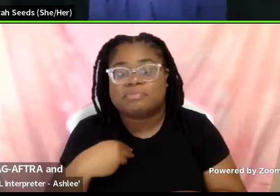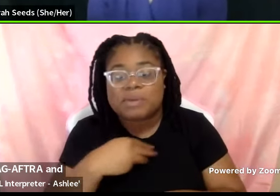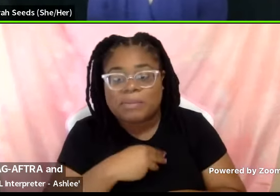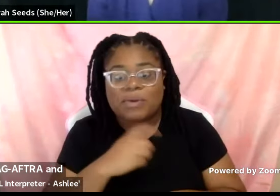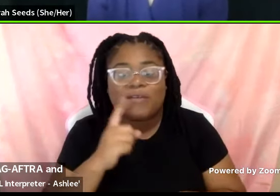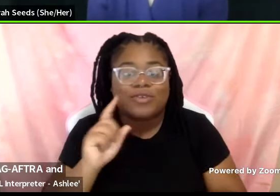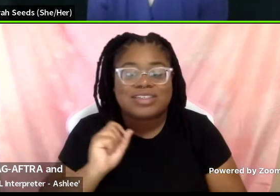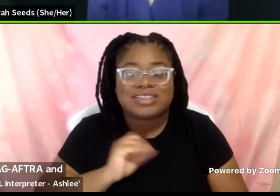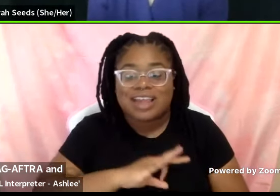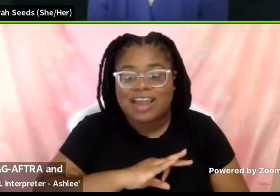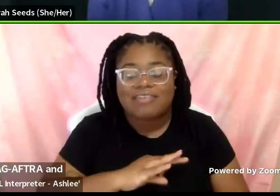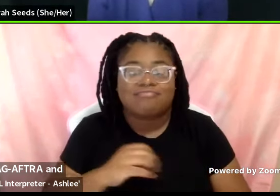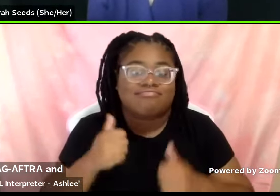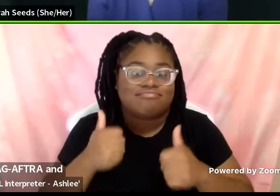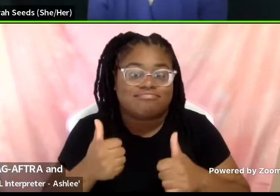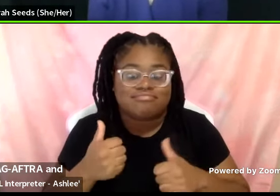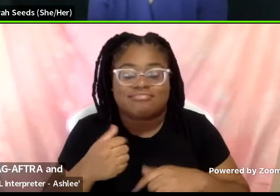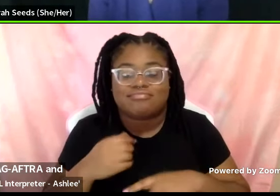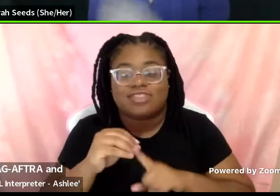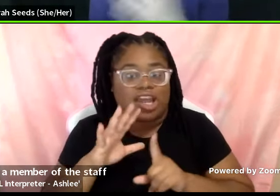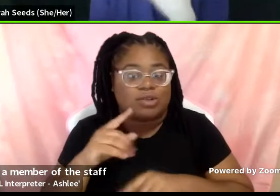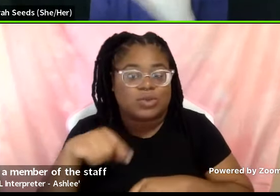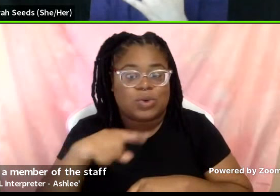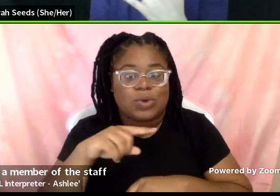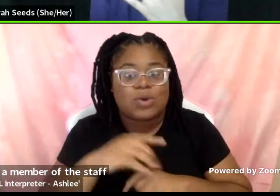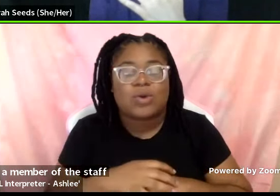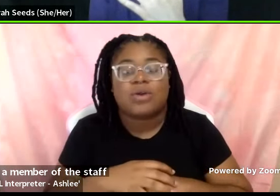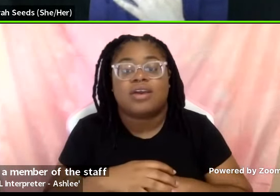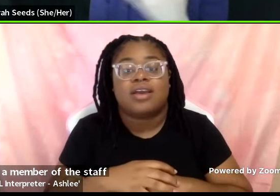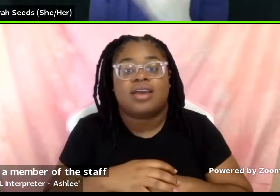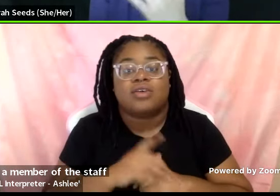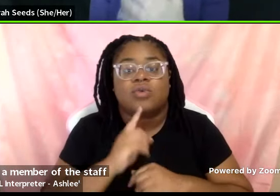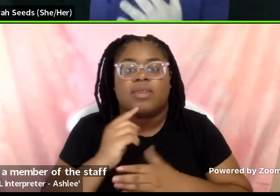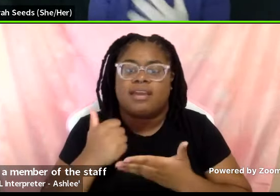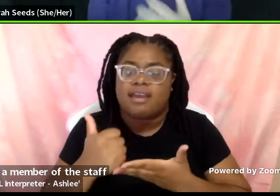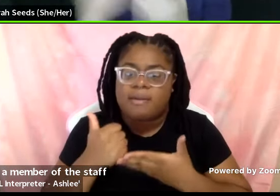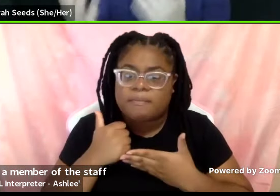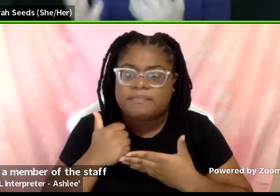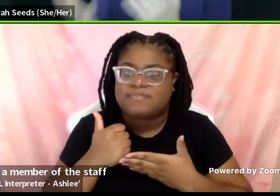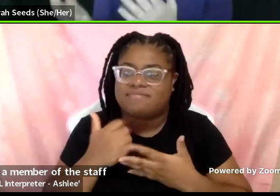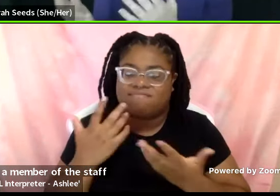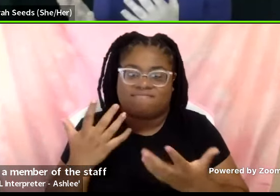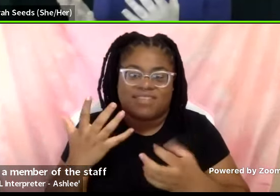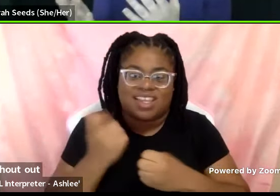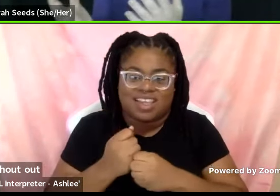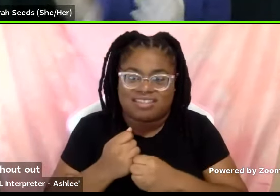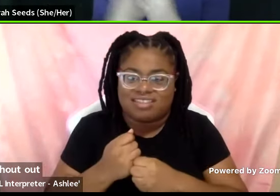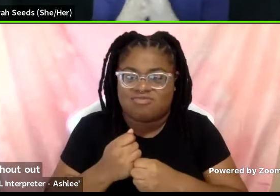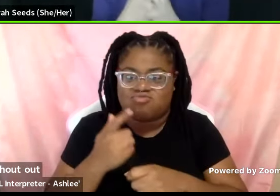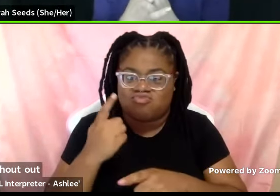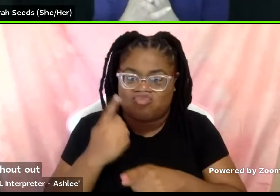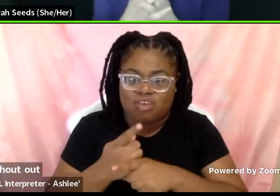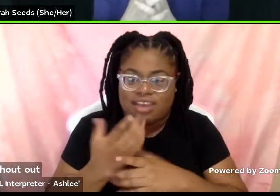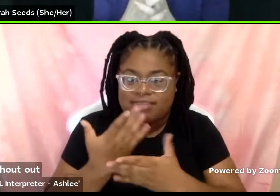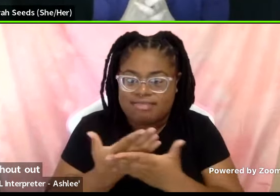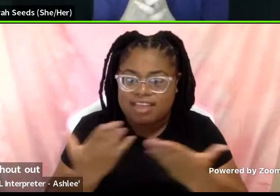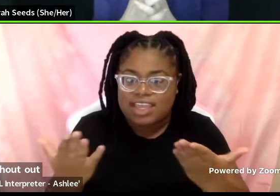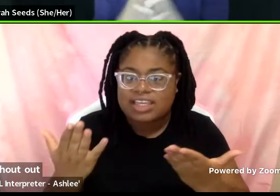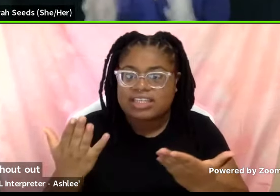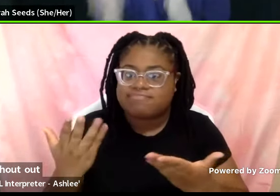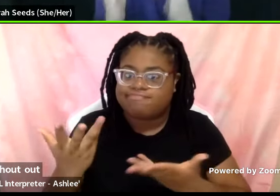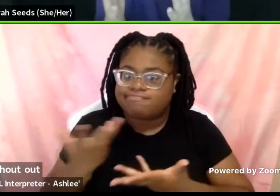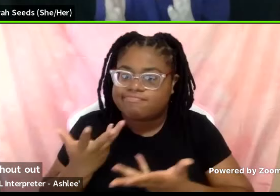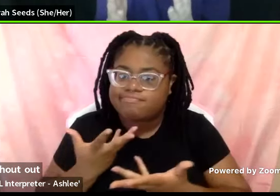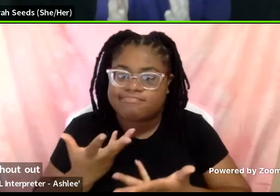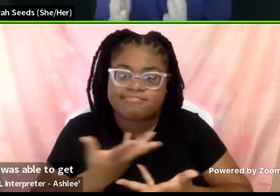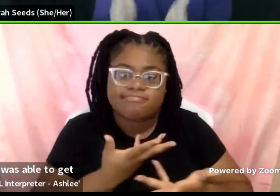out to Rebecca, because I feel like she was able to help me get the right tools and talk to somebody so we could make a contract that made a lot of sense.